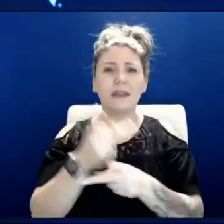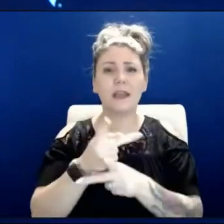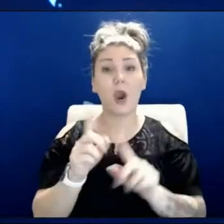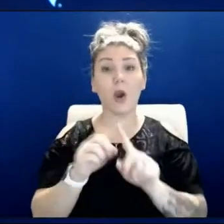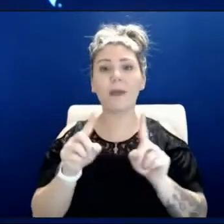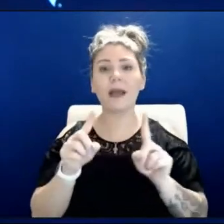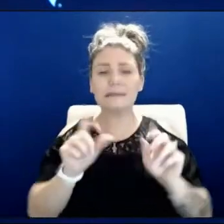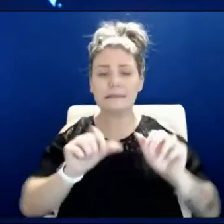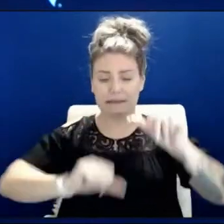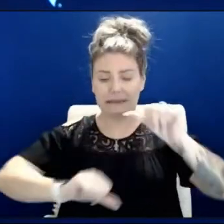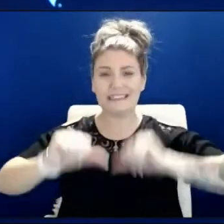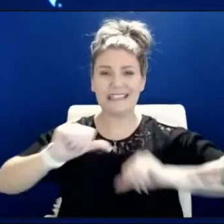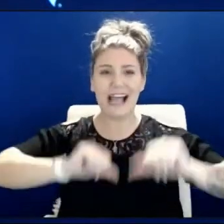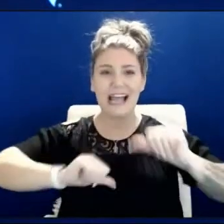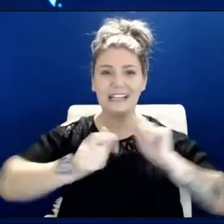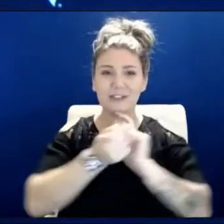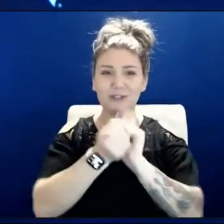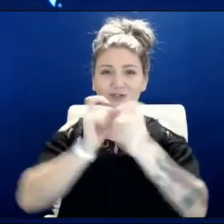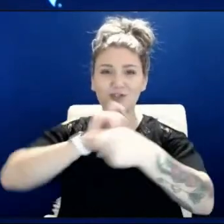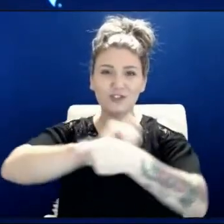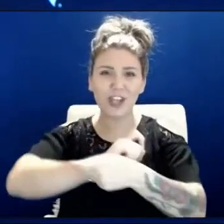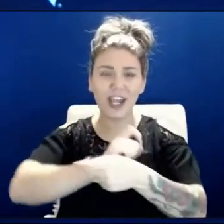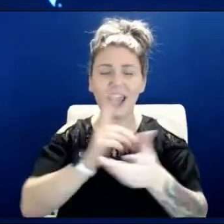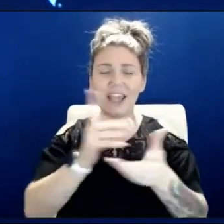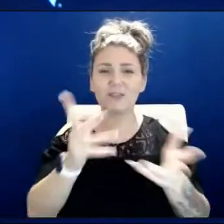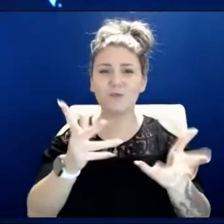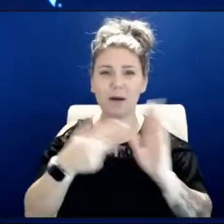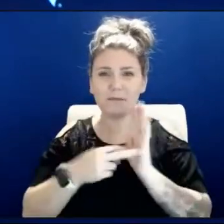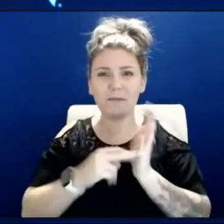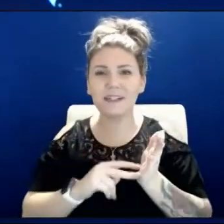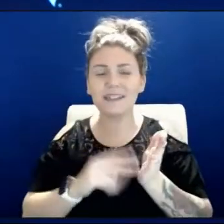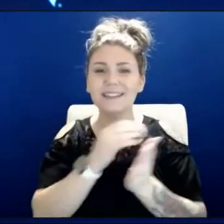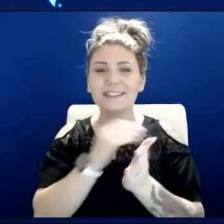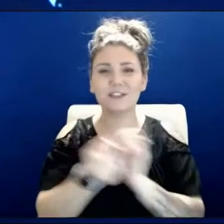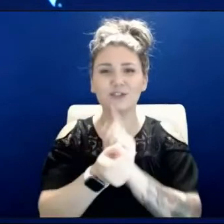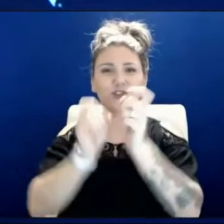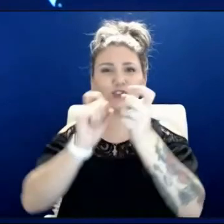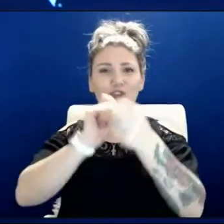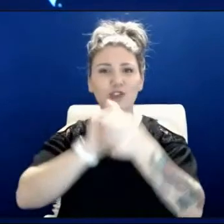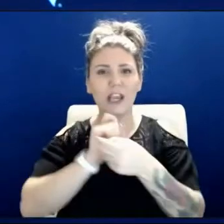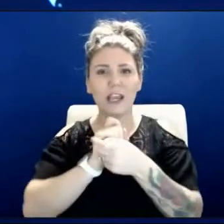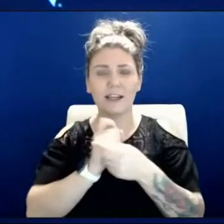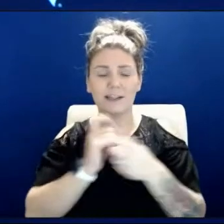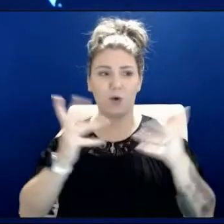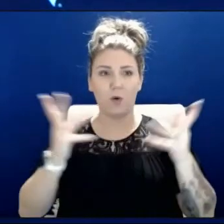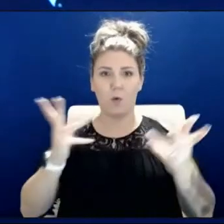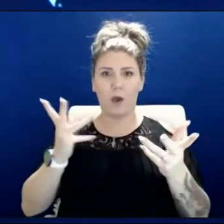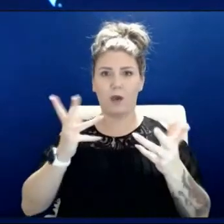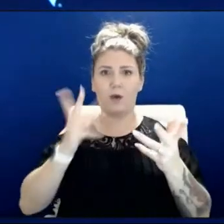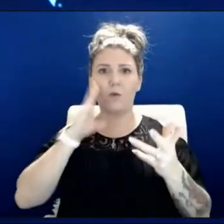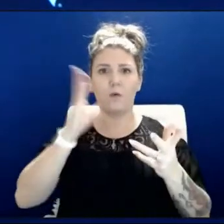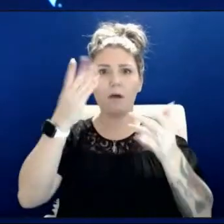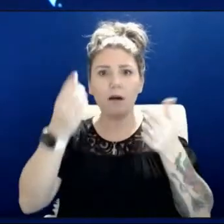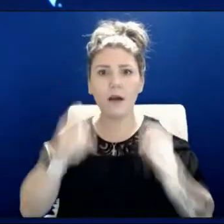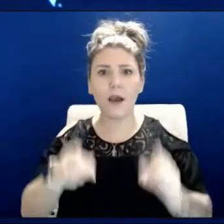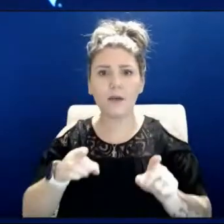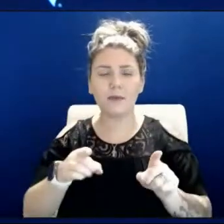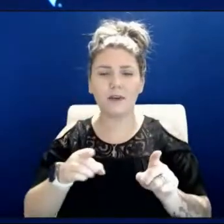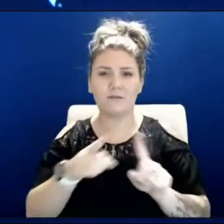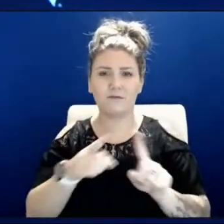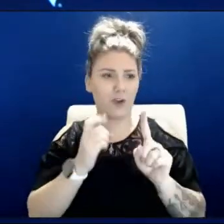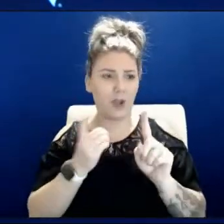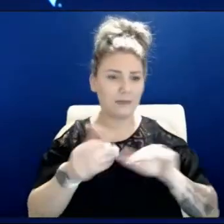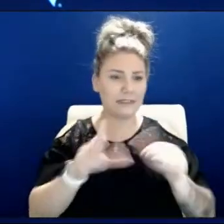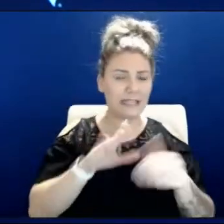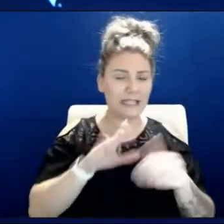science changed the game and changed the story and the narrative from one of you're going to die really early to you